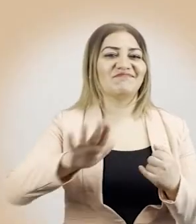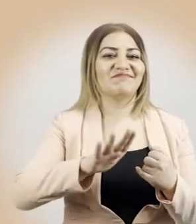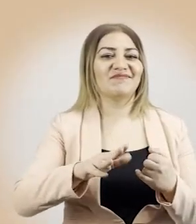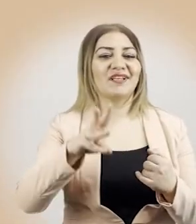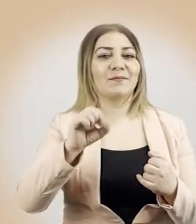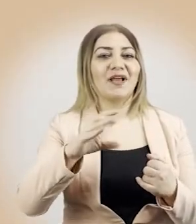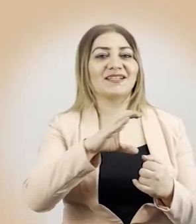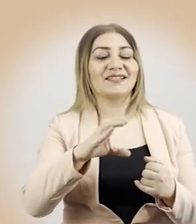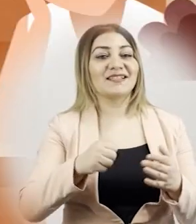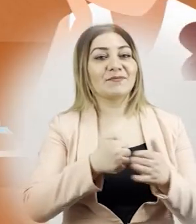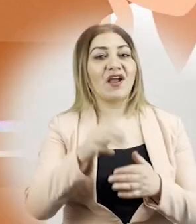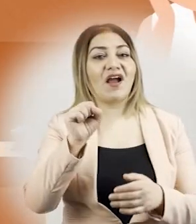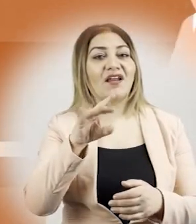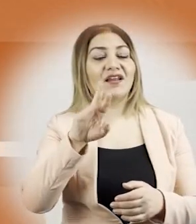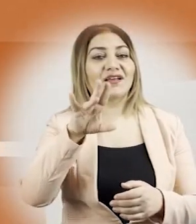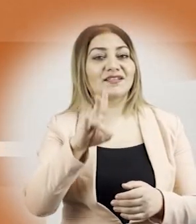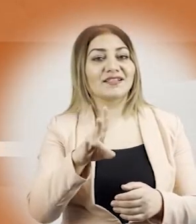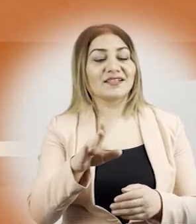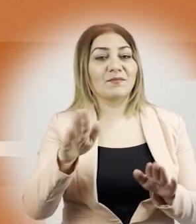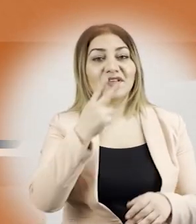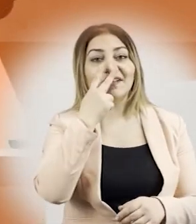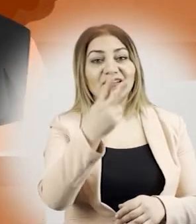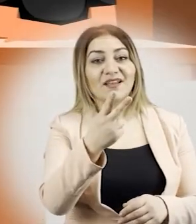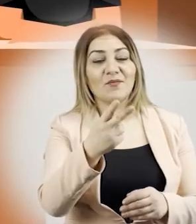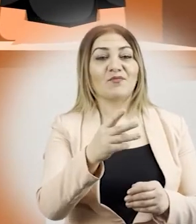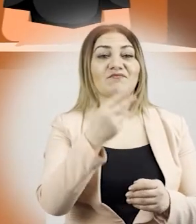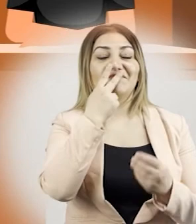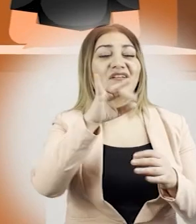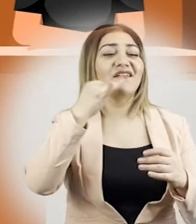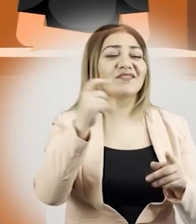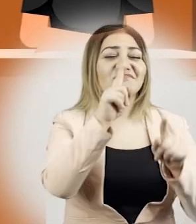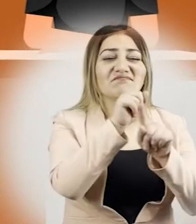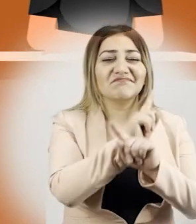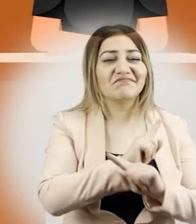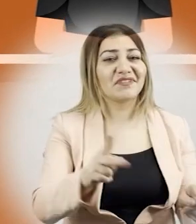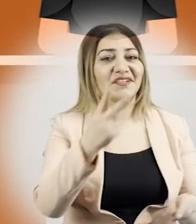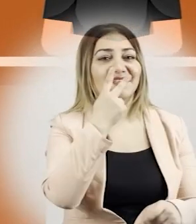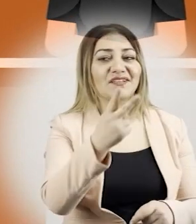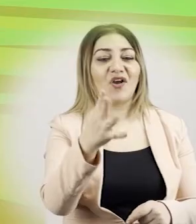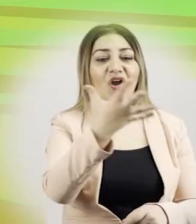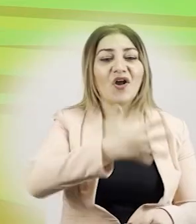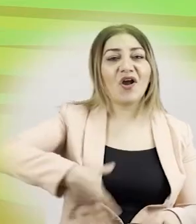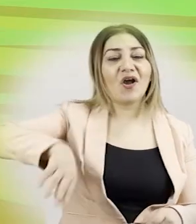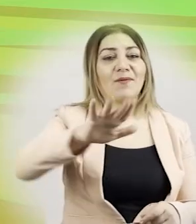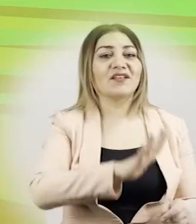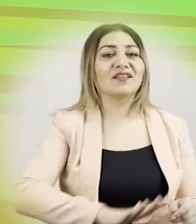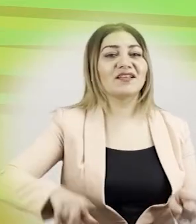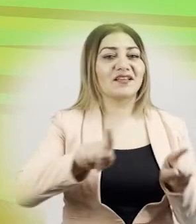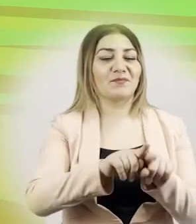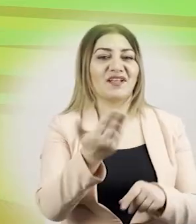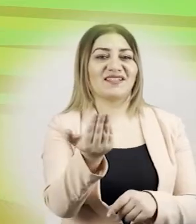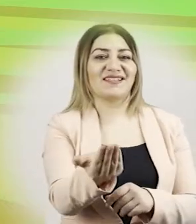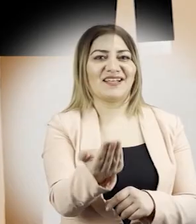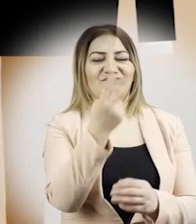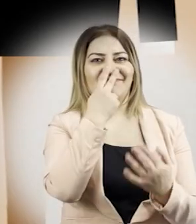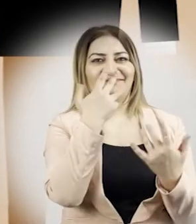from the northern part of the village, the most stunning view opens up before the viewer, where the entire area seems to be just in the palm of your